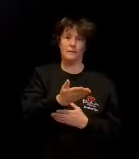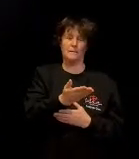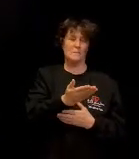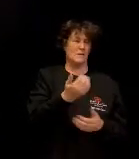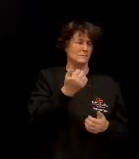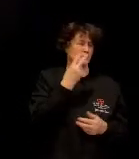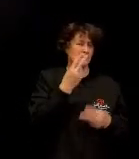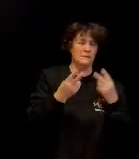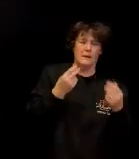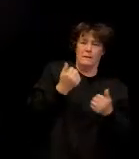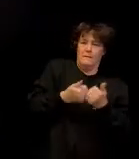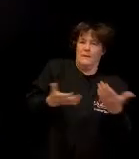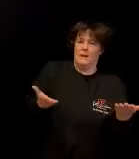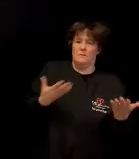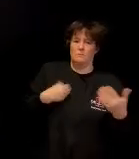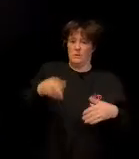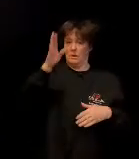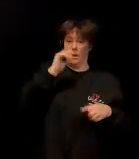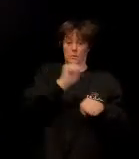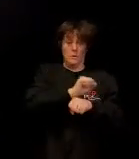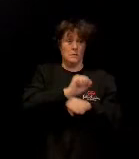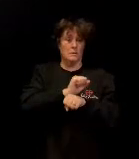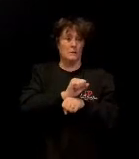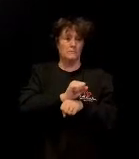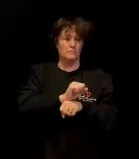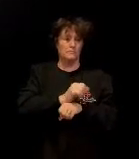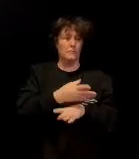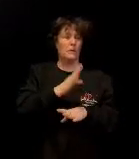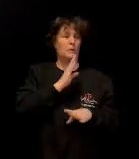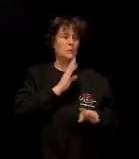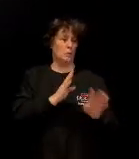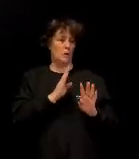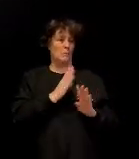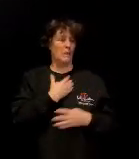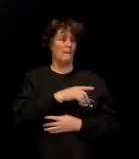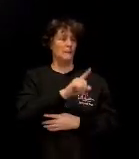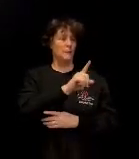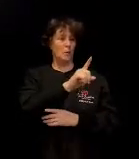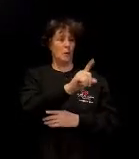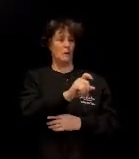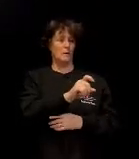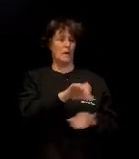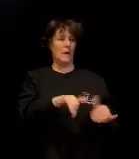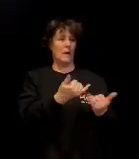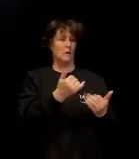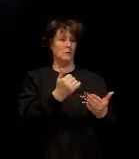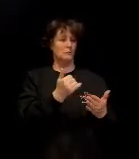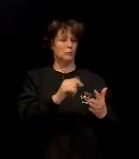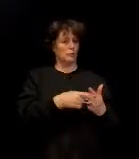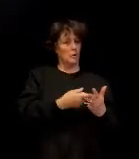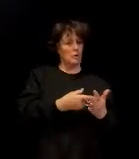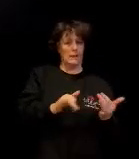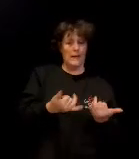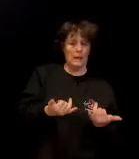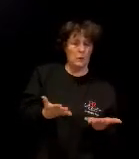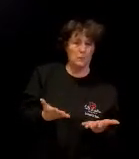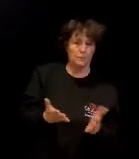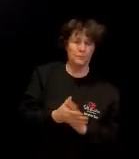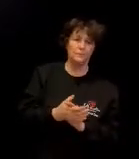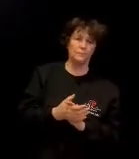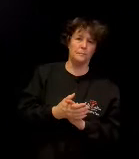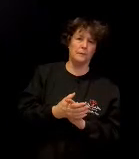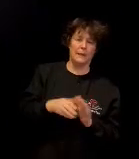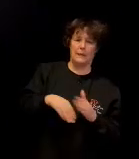was doing, and she began to talk, and she asked the question, "So how did you get started in